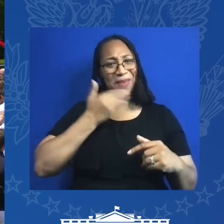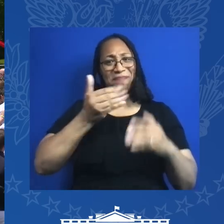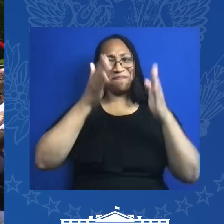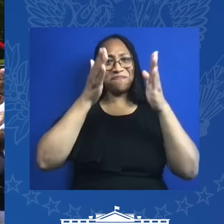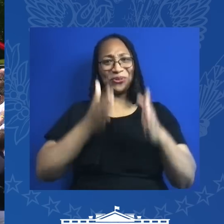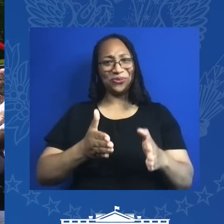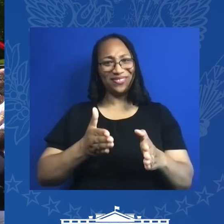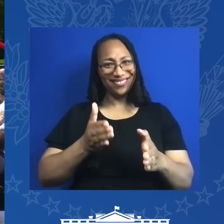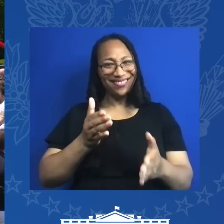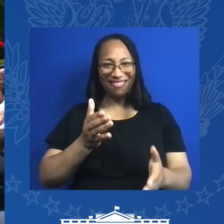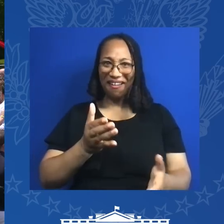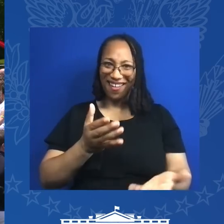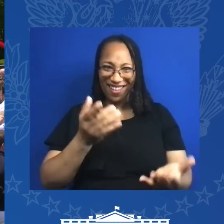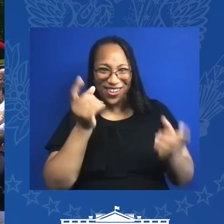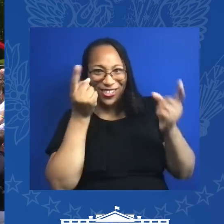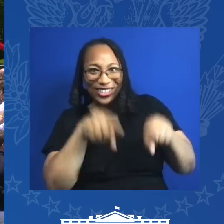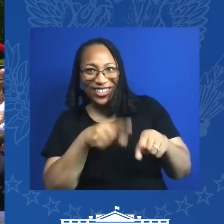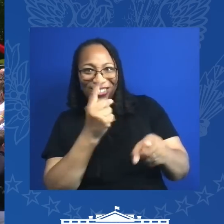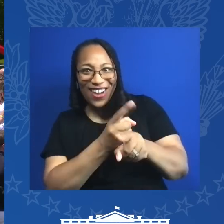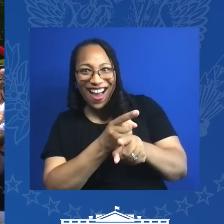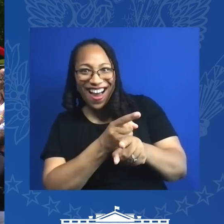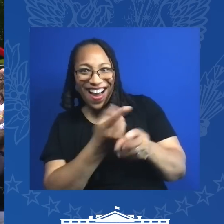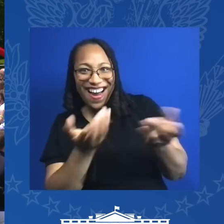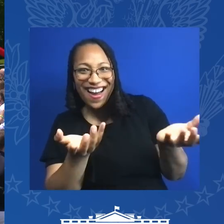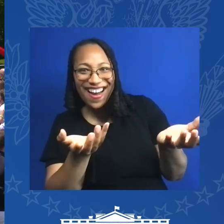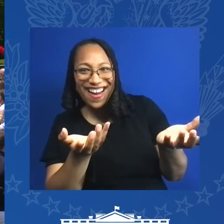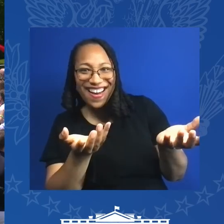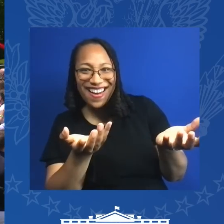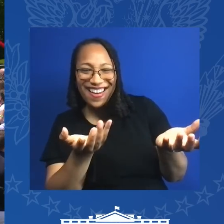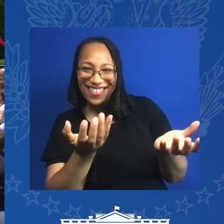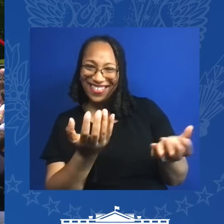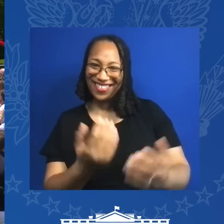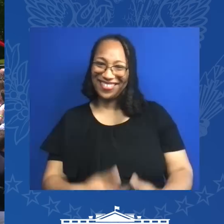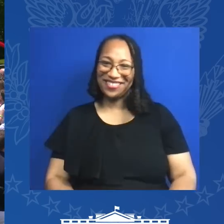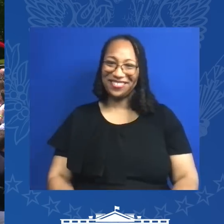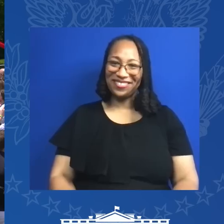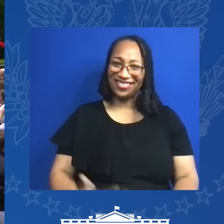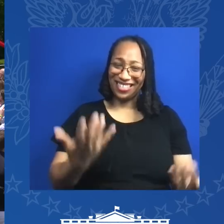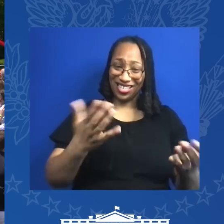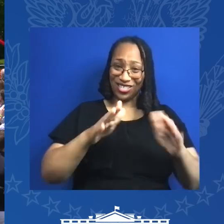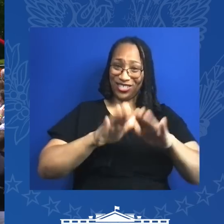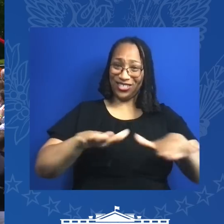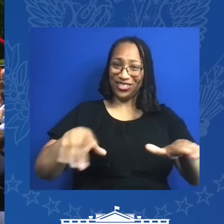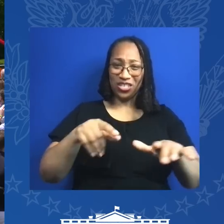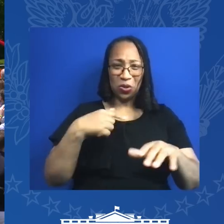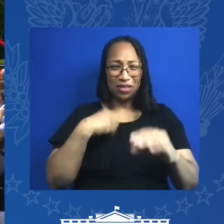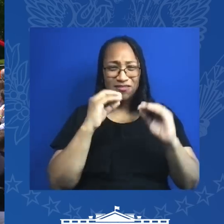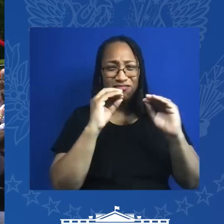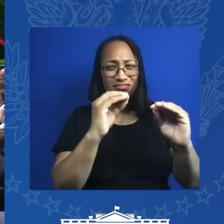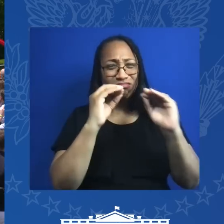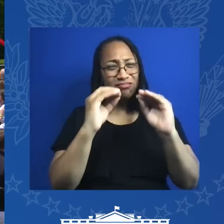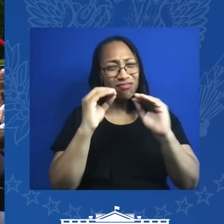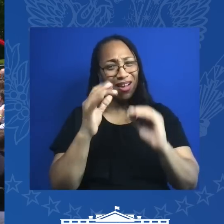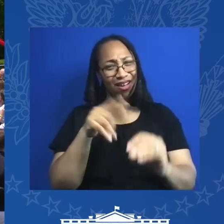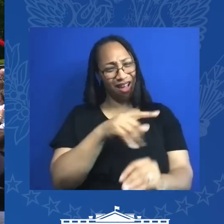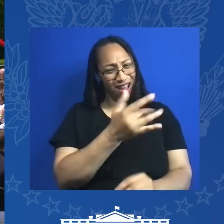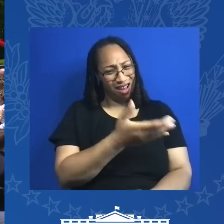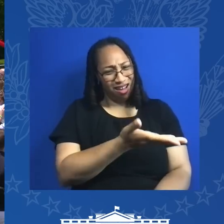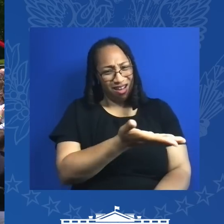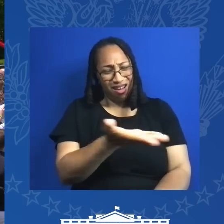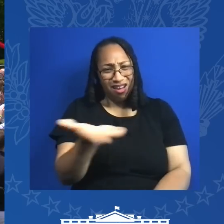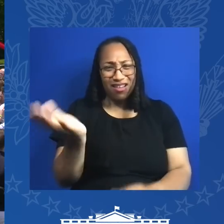We teach our children that everyone is unique and we must not only accept their uniqueness, but embrace it and celebrate it. We show our children that